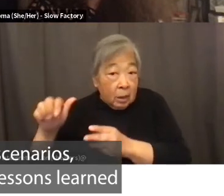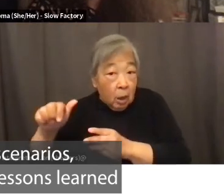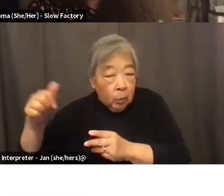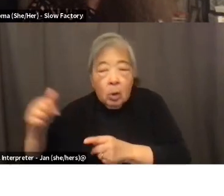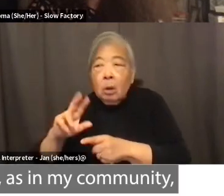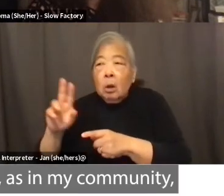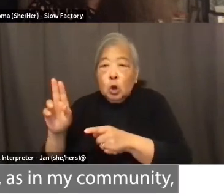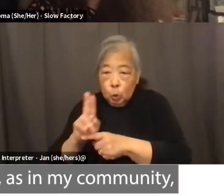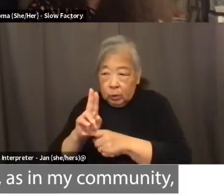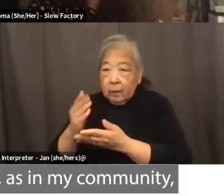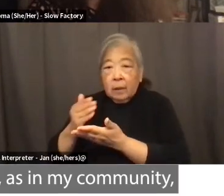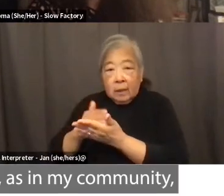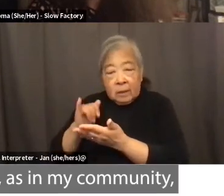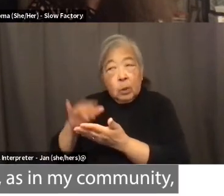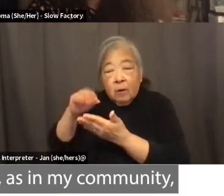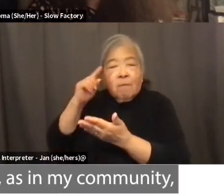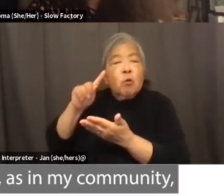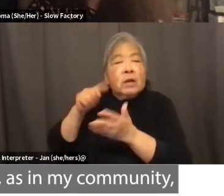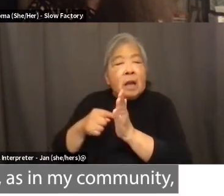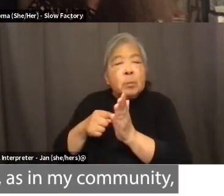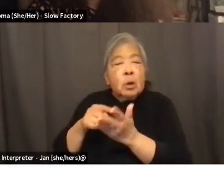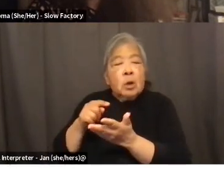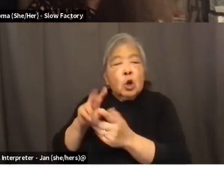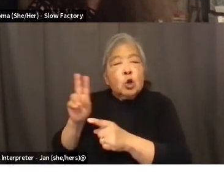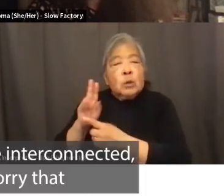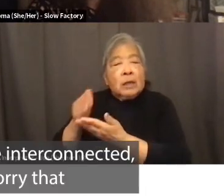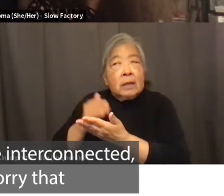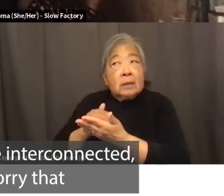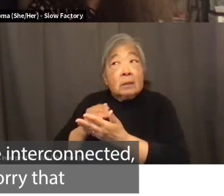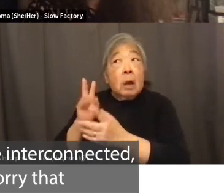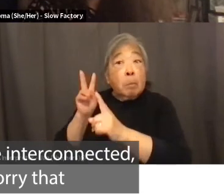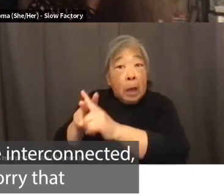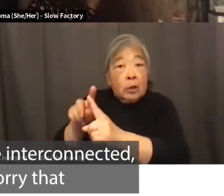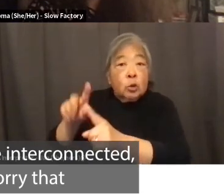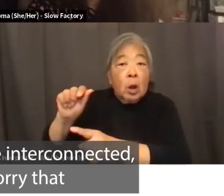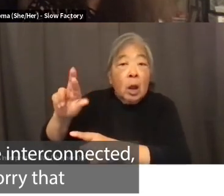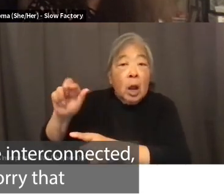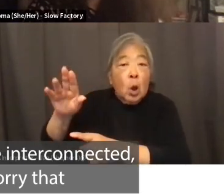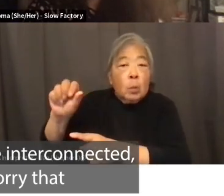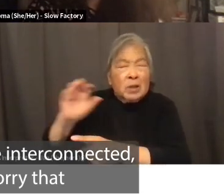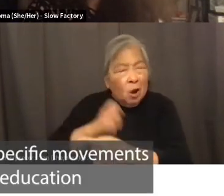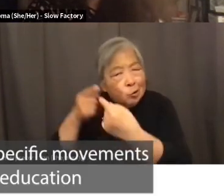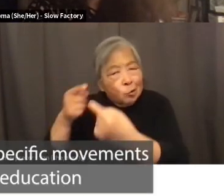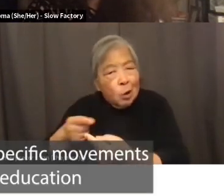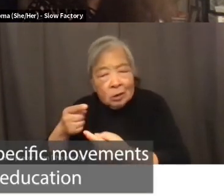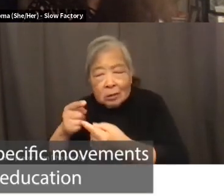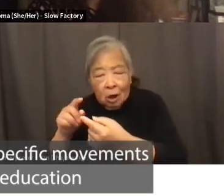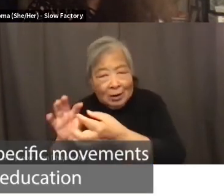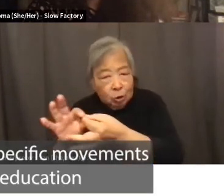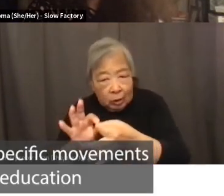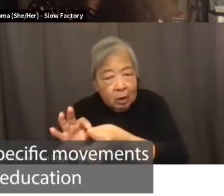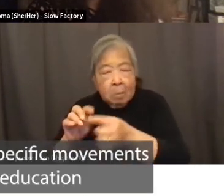lessons learned to Arabs, for example, as in my community. Our struggles are interconnected, but I worry that we are